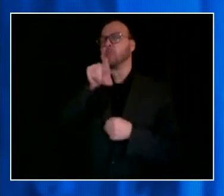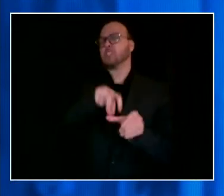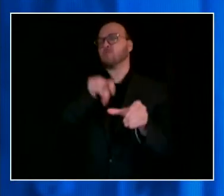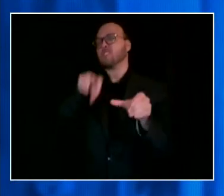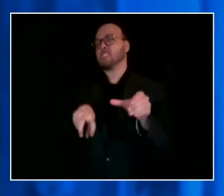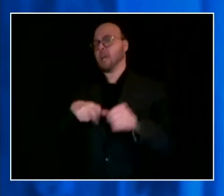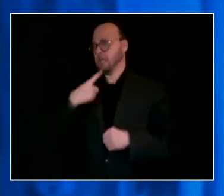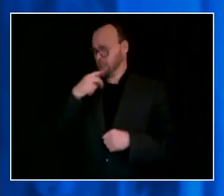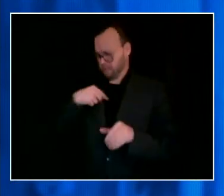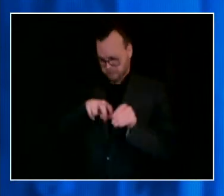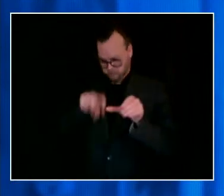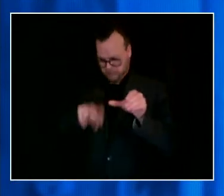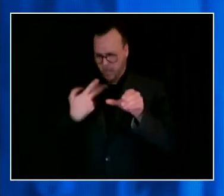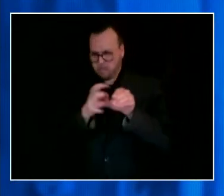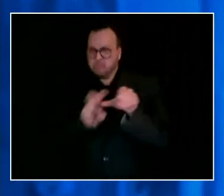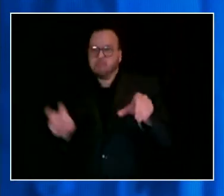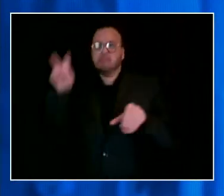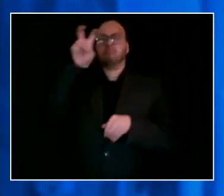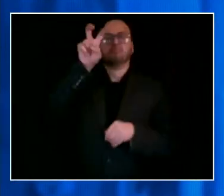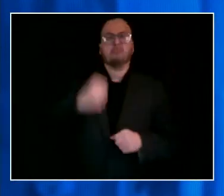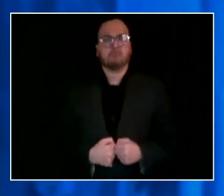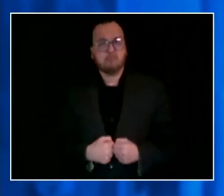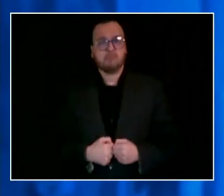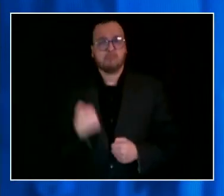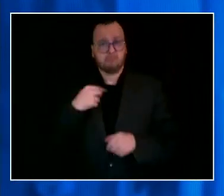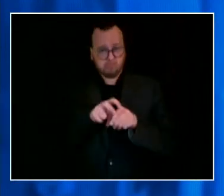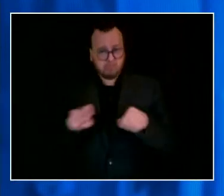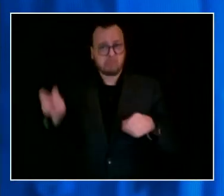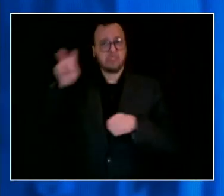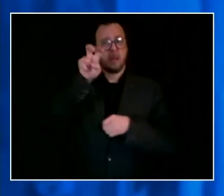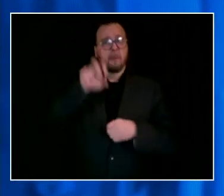up. I must step up.